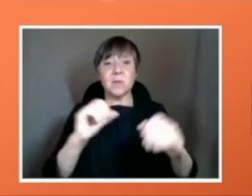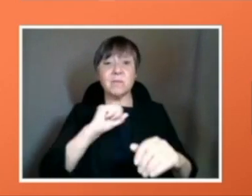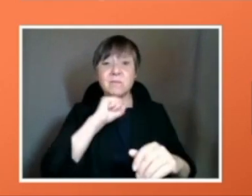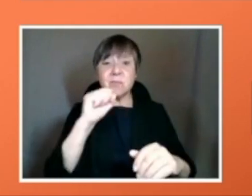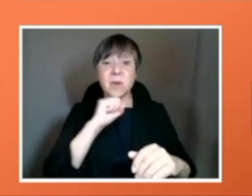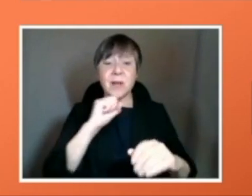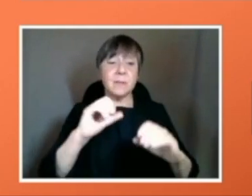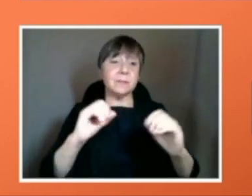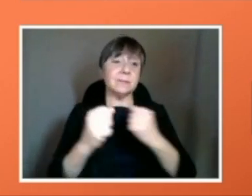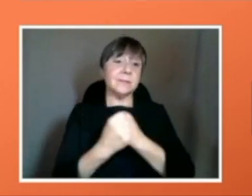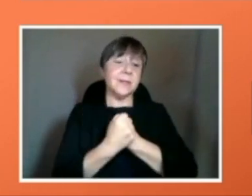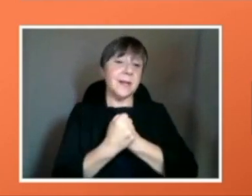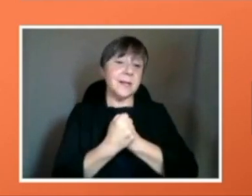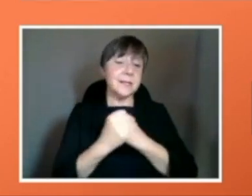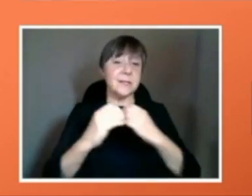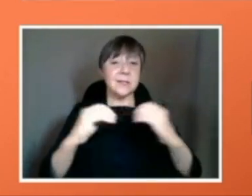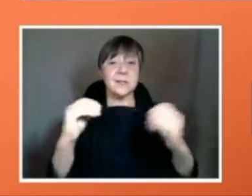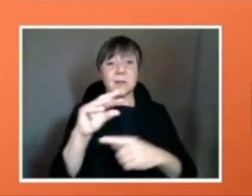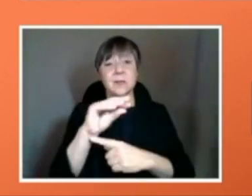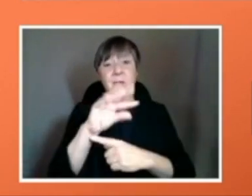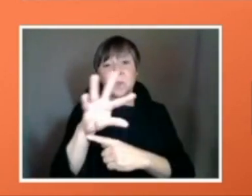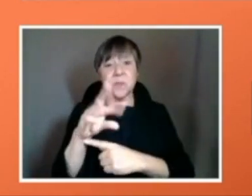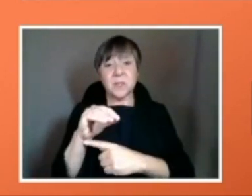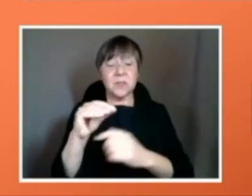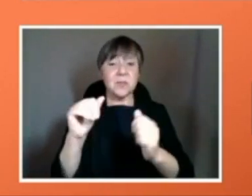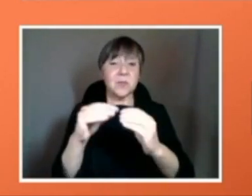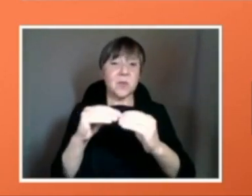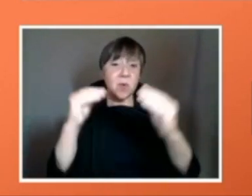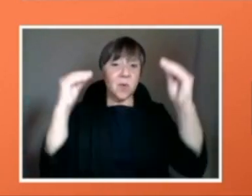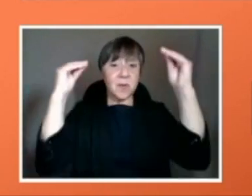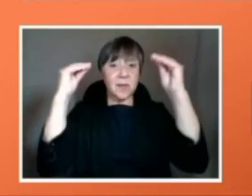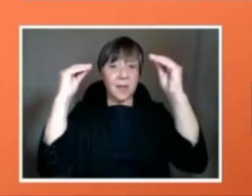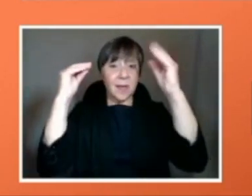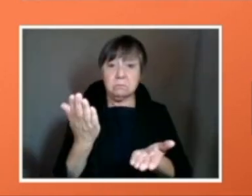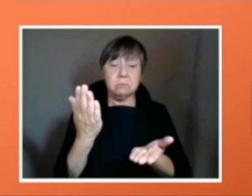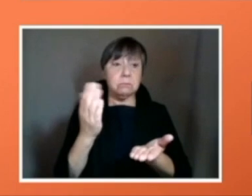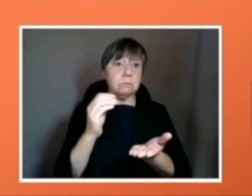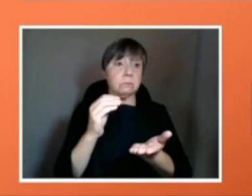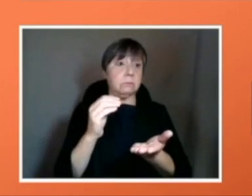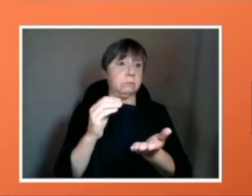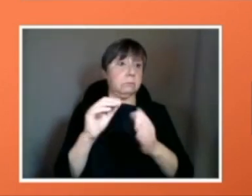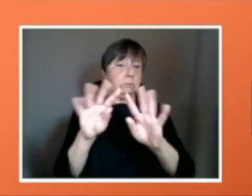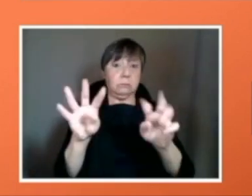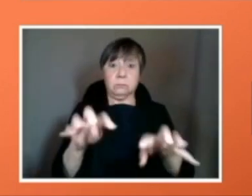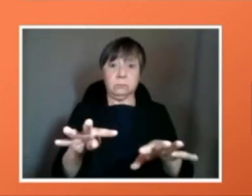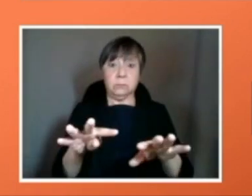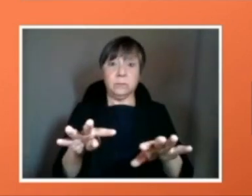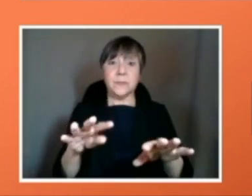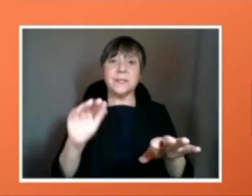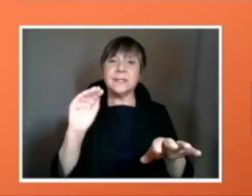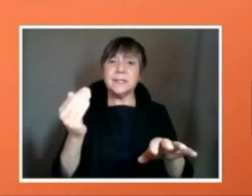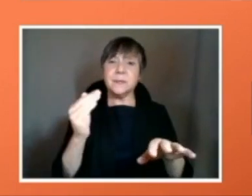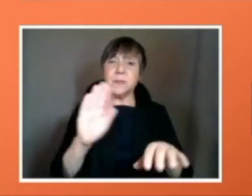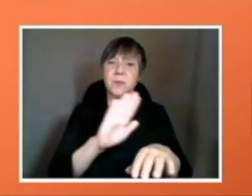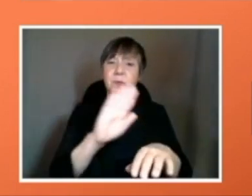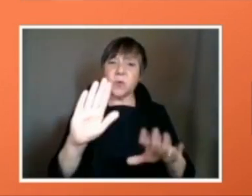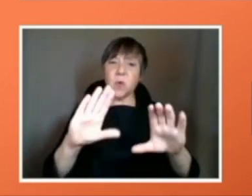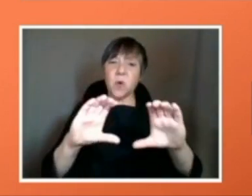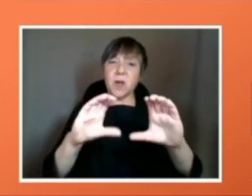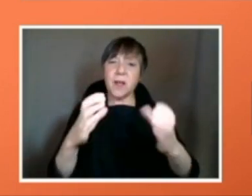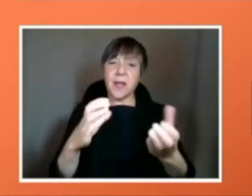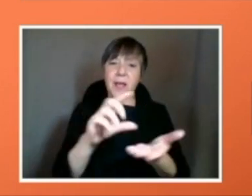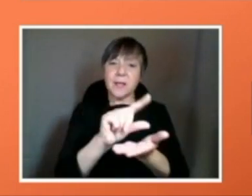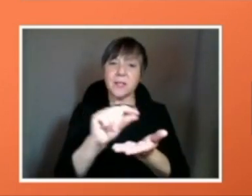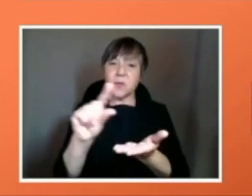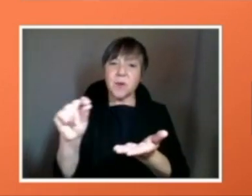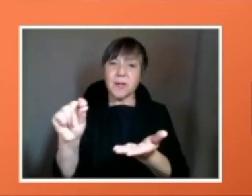senior prom, no group photos with friends in caps and gowns. But your class of 2020 is defined